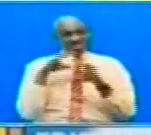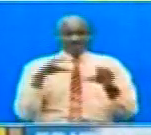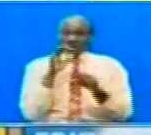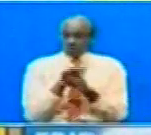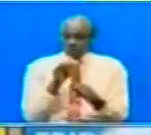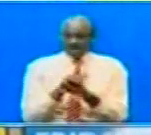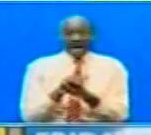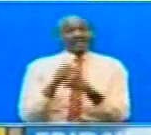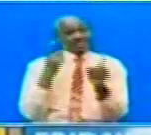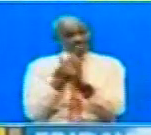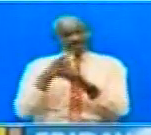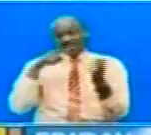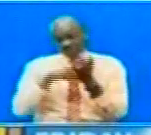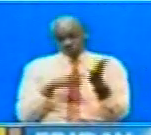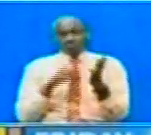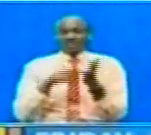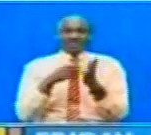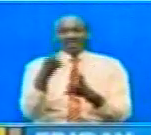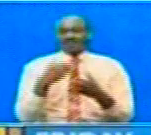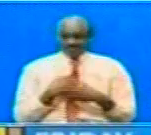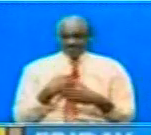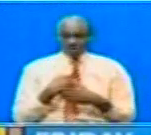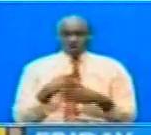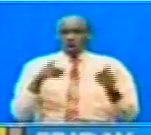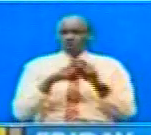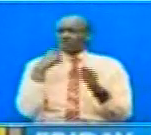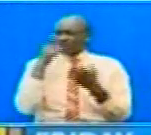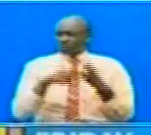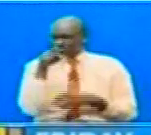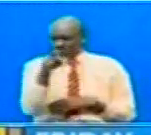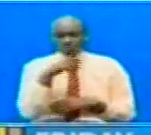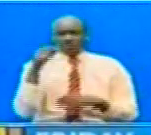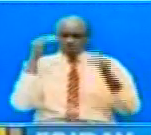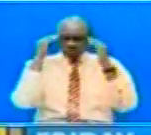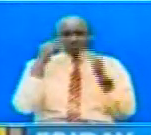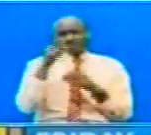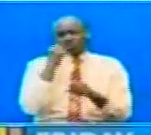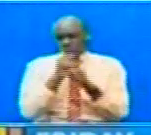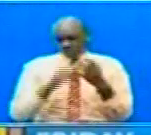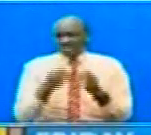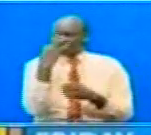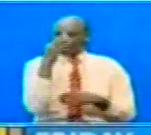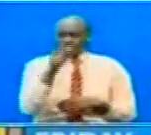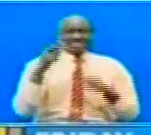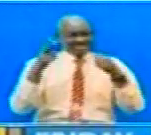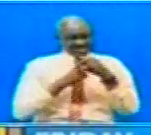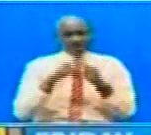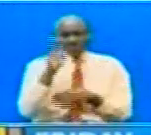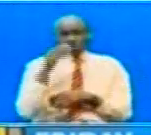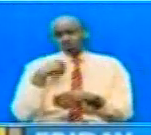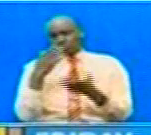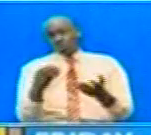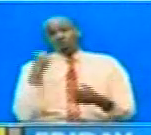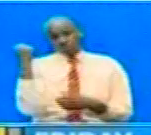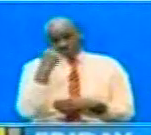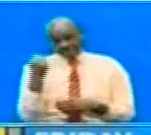were identified by the KPMG report. The company has also been accused and taken to court for holding close to 3.7 billion shillings belonging to